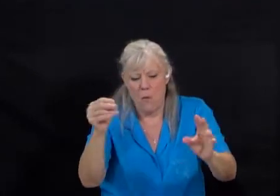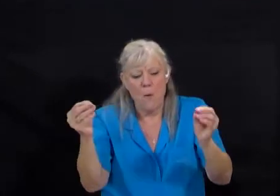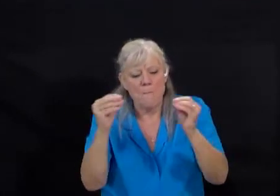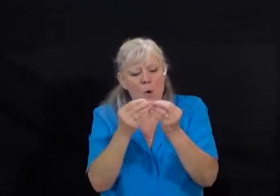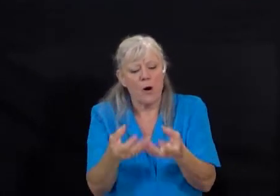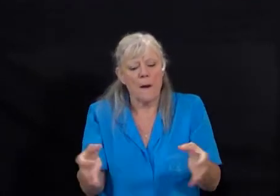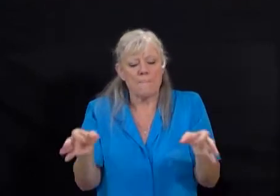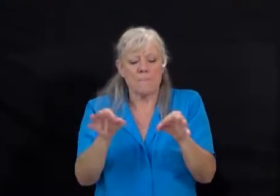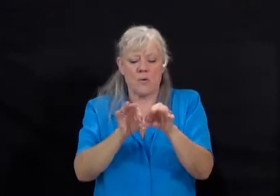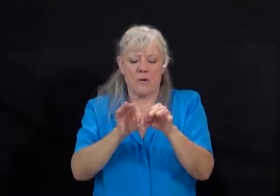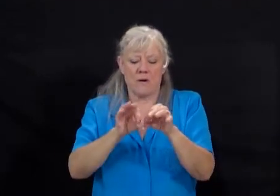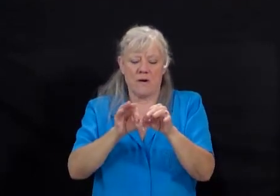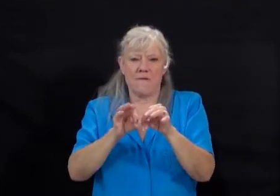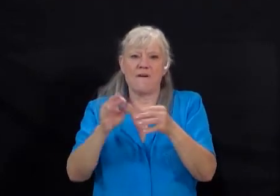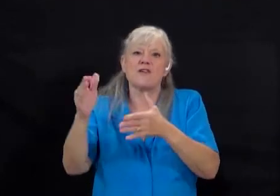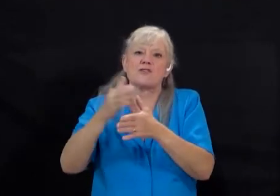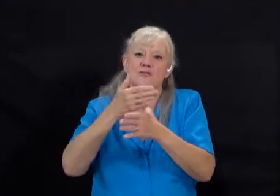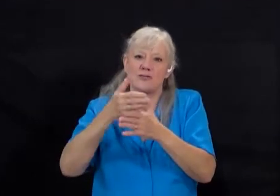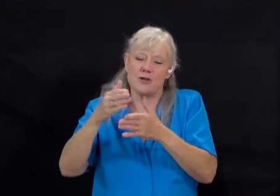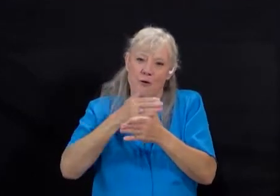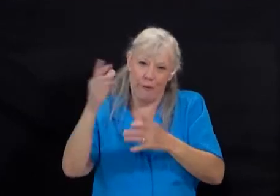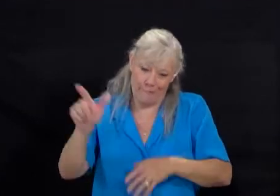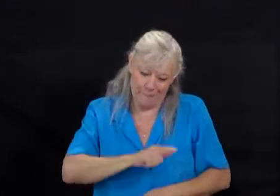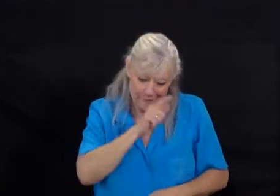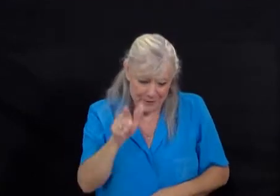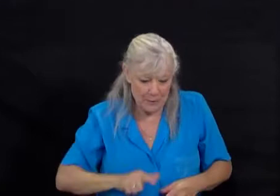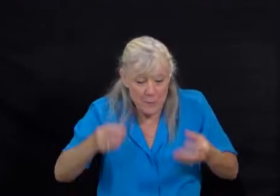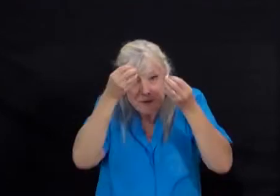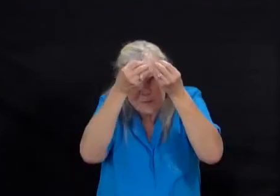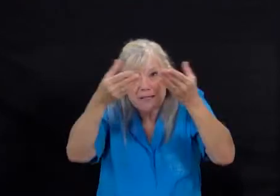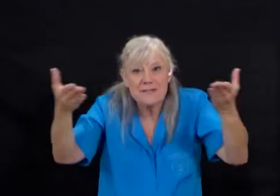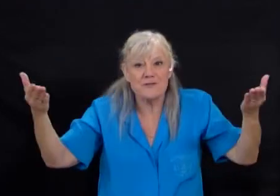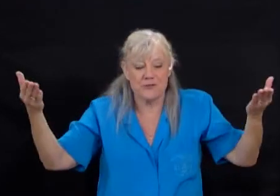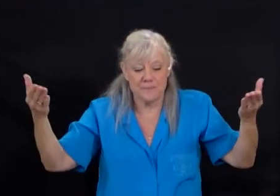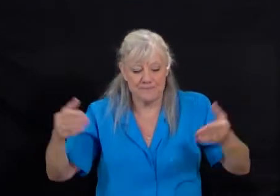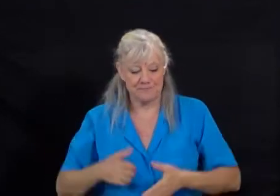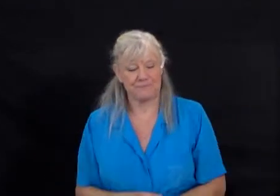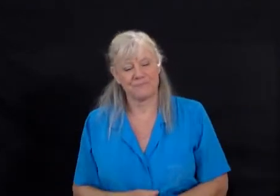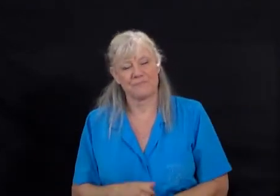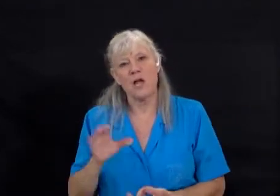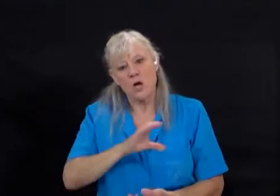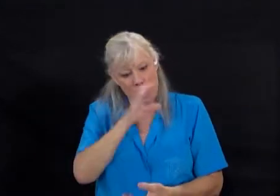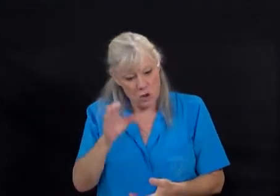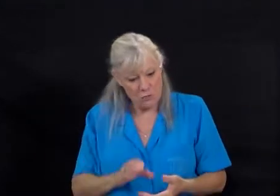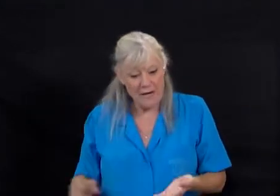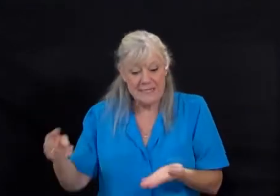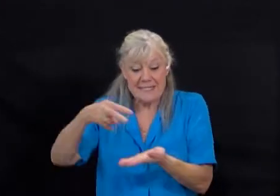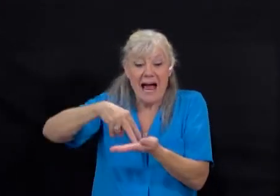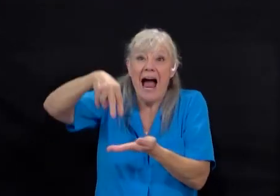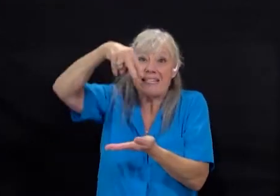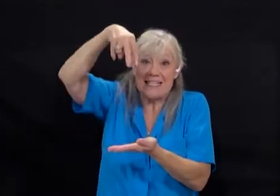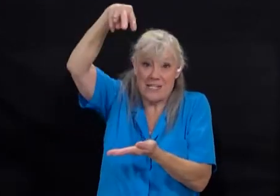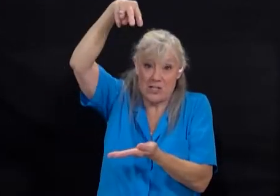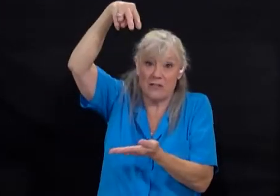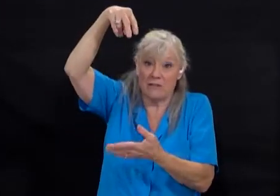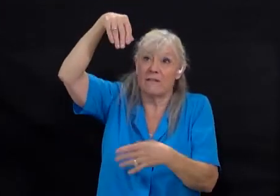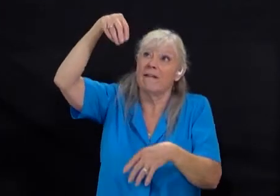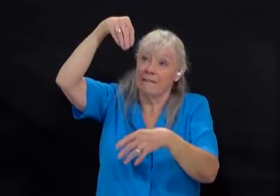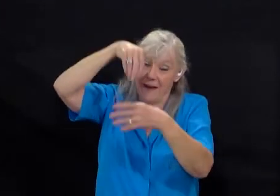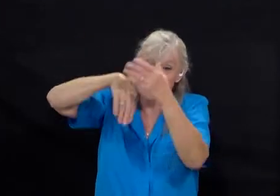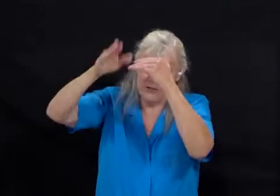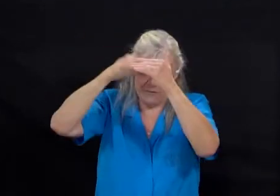with transmitting our Lord's message. Christ's ascension, or going up to heaven,